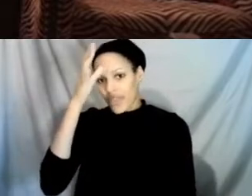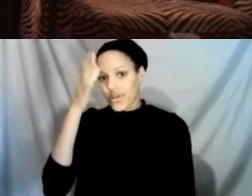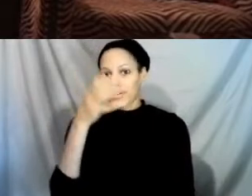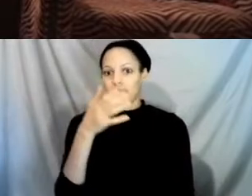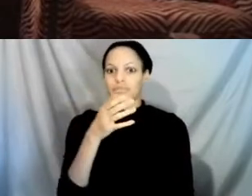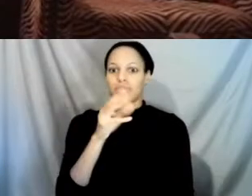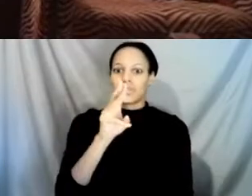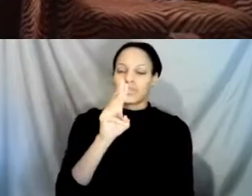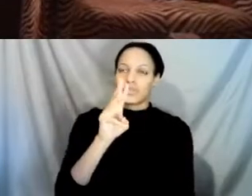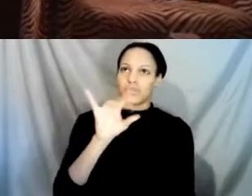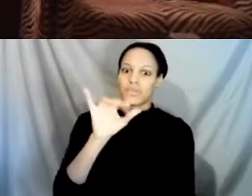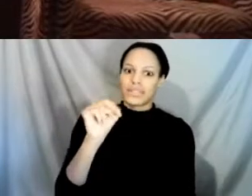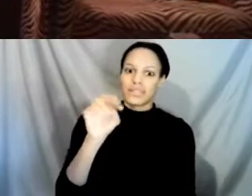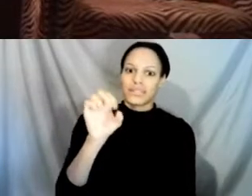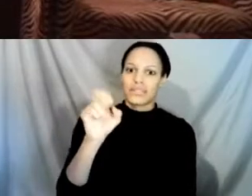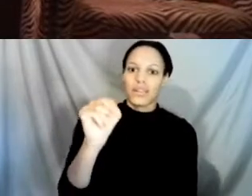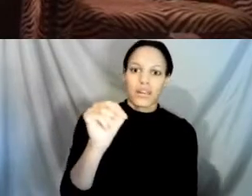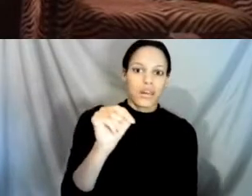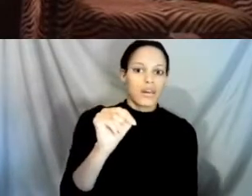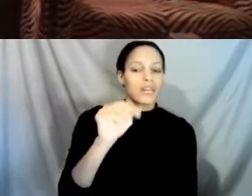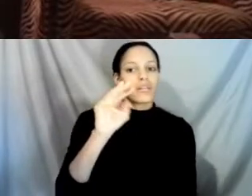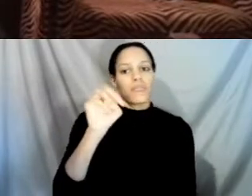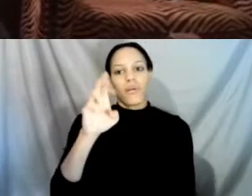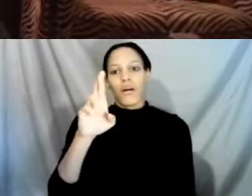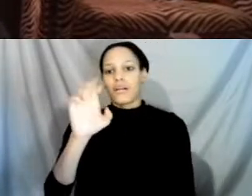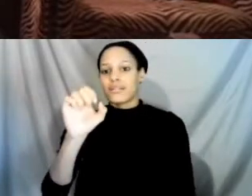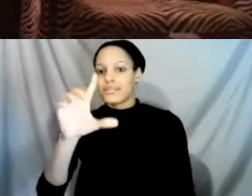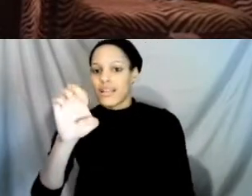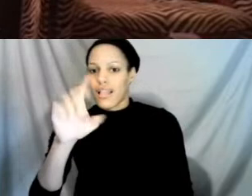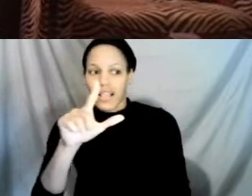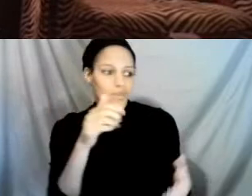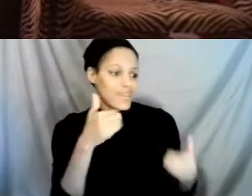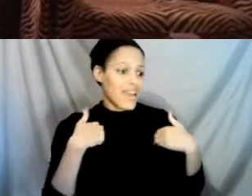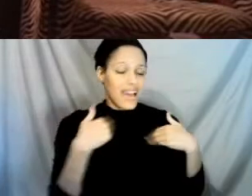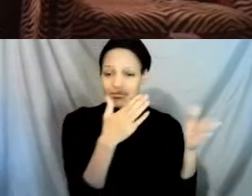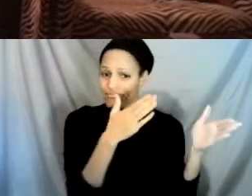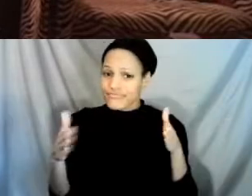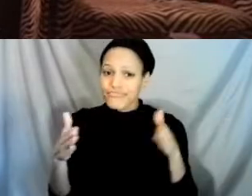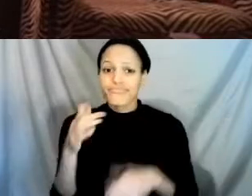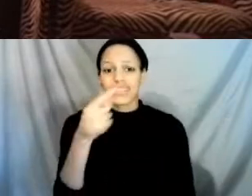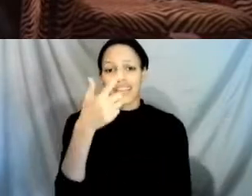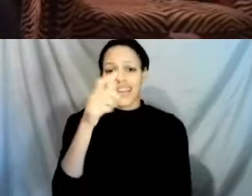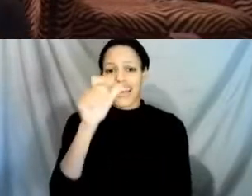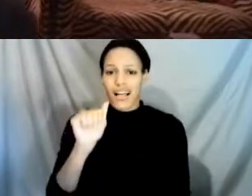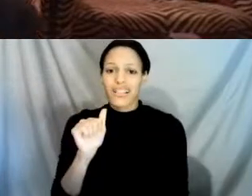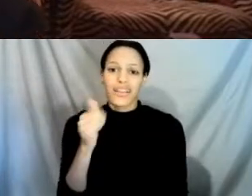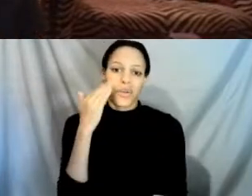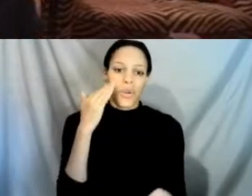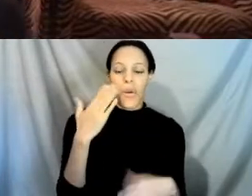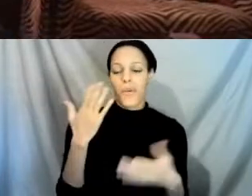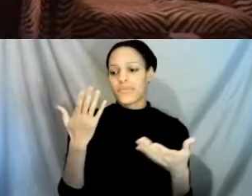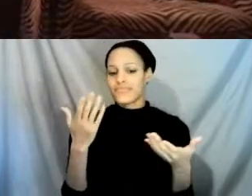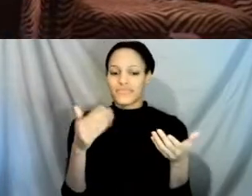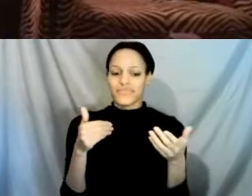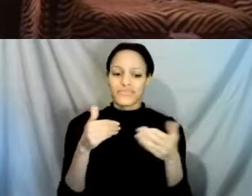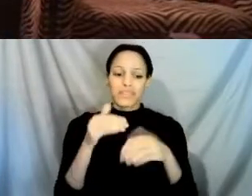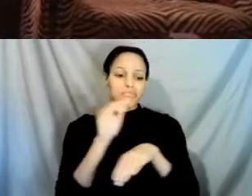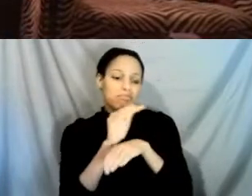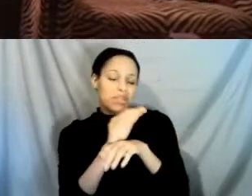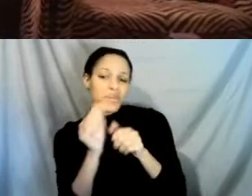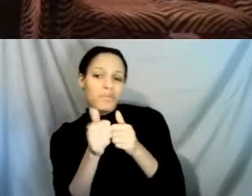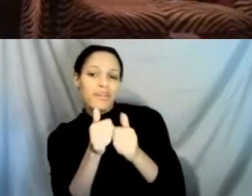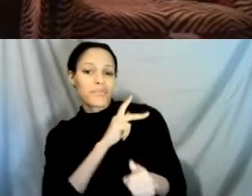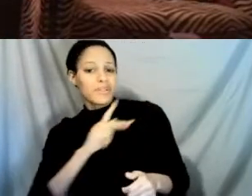like, I'm hooking you up with Wynton. And we had this big gala planned, an evening with Princess Mhoon and